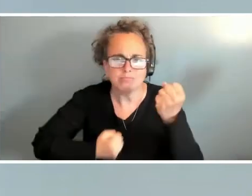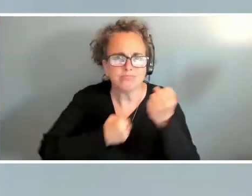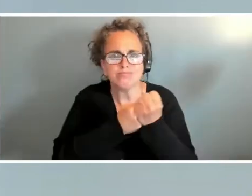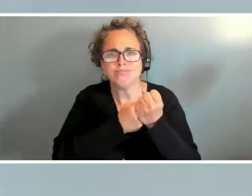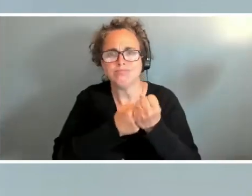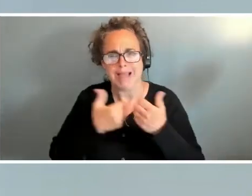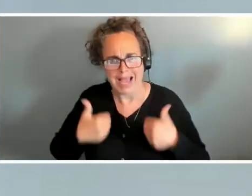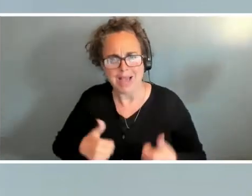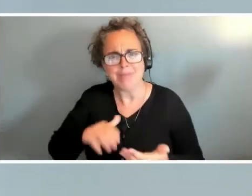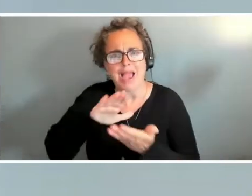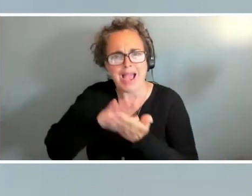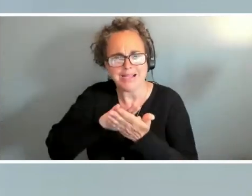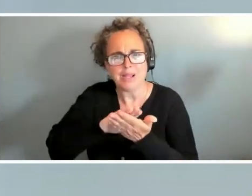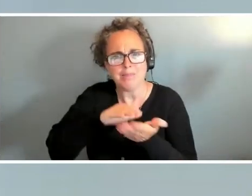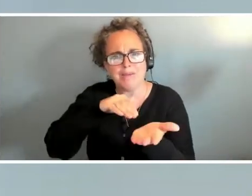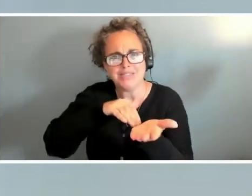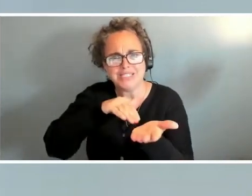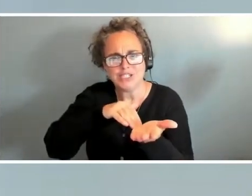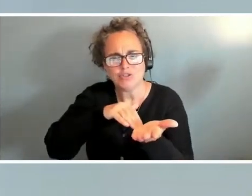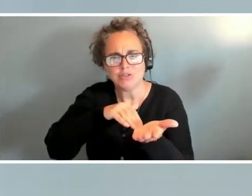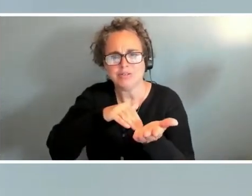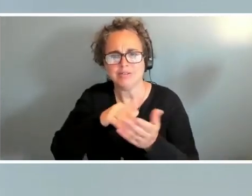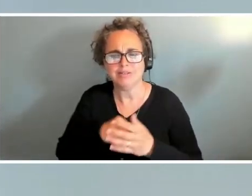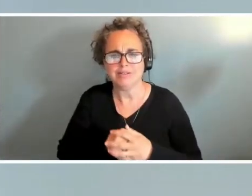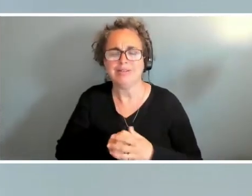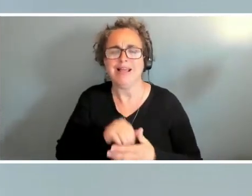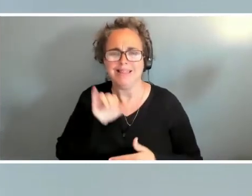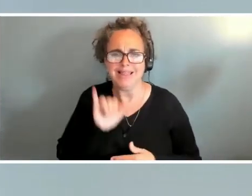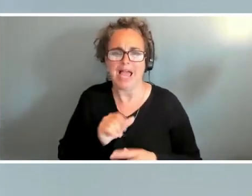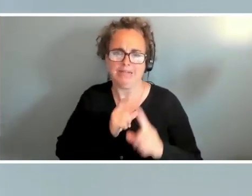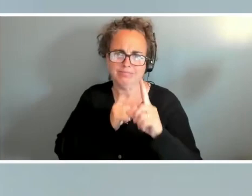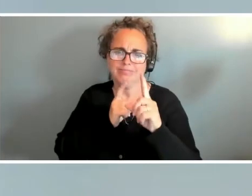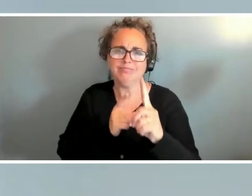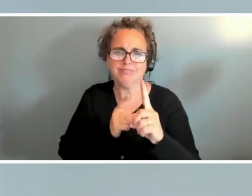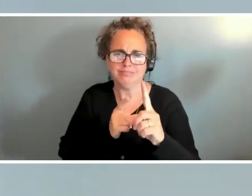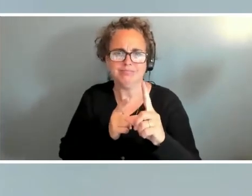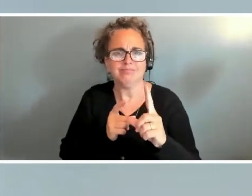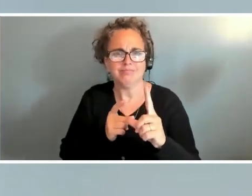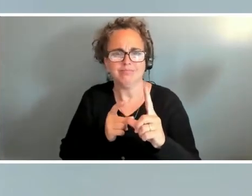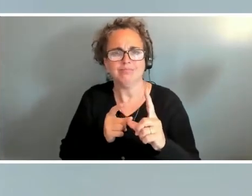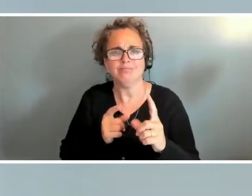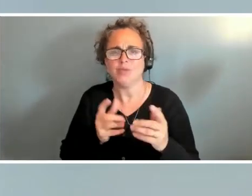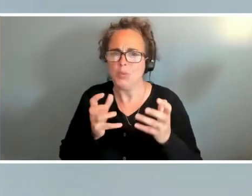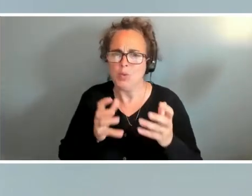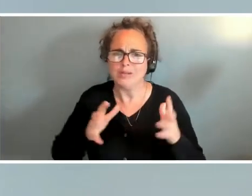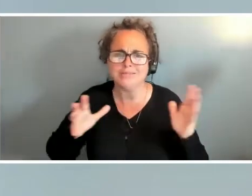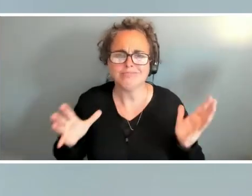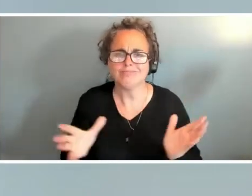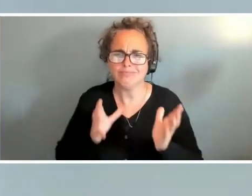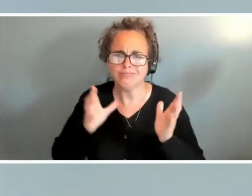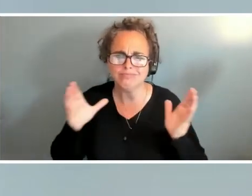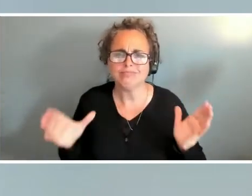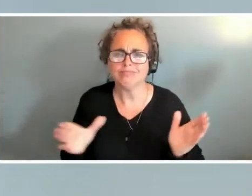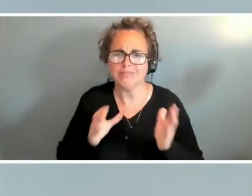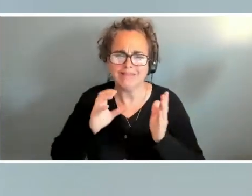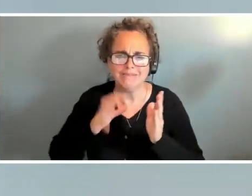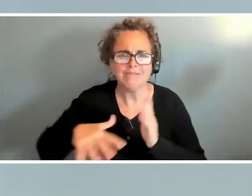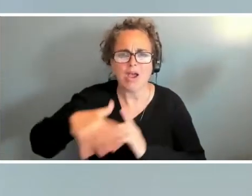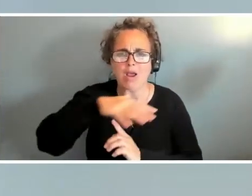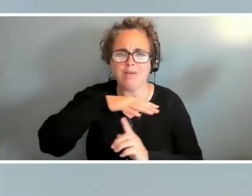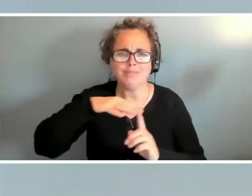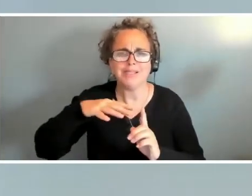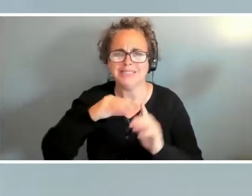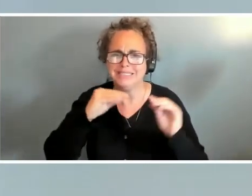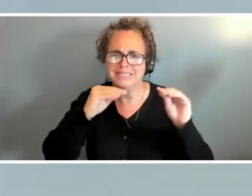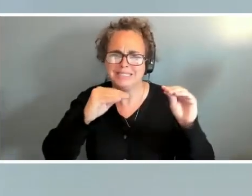academic physician. So that's what we try to do, create that cultivating, nurturing environment, teach real